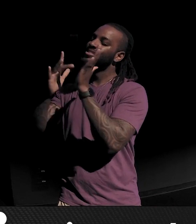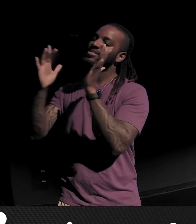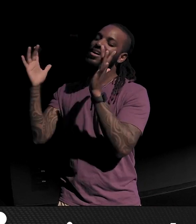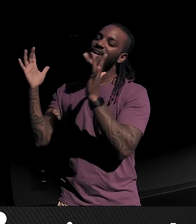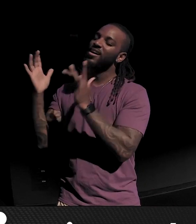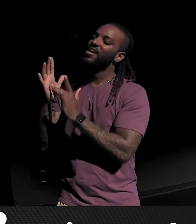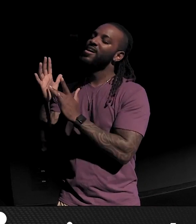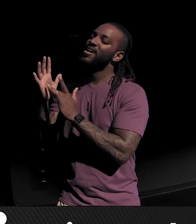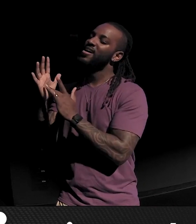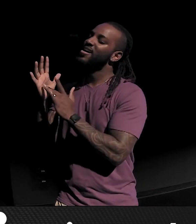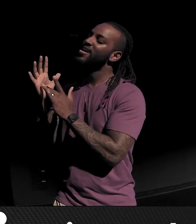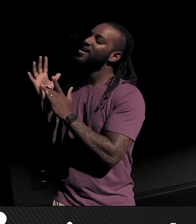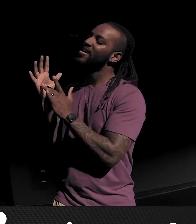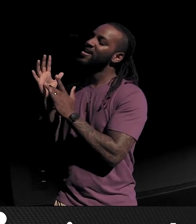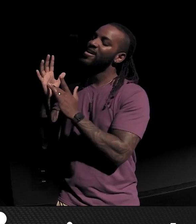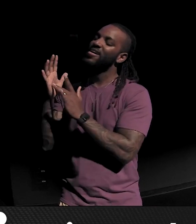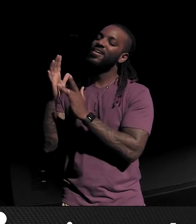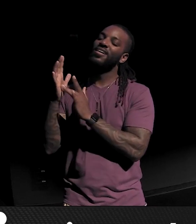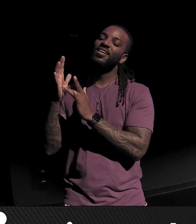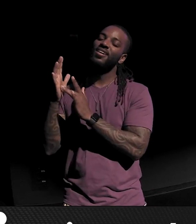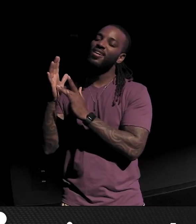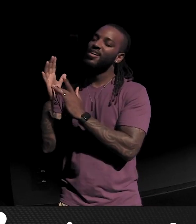Jesus.